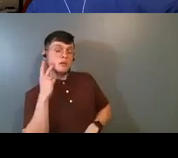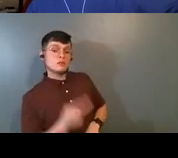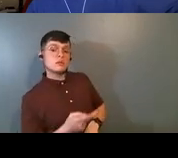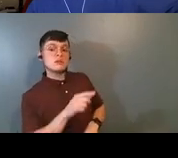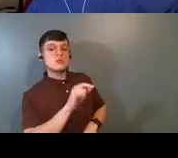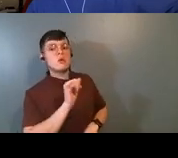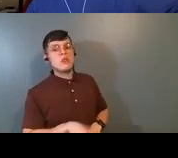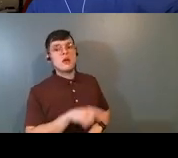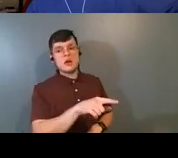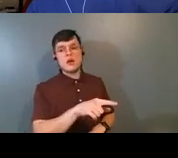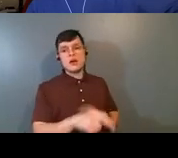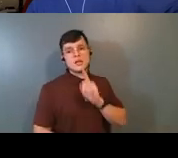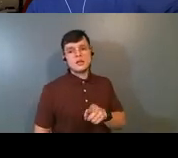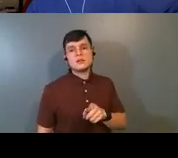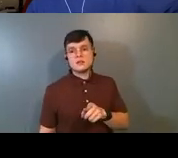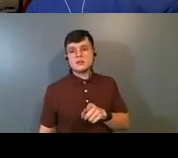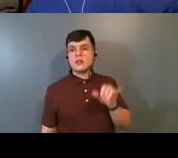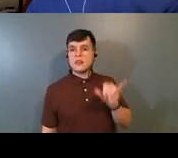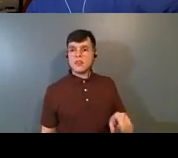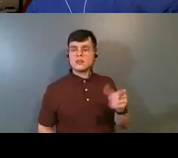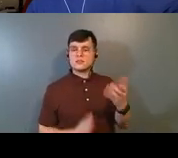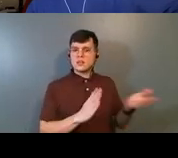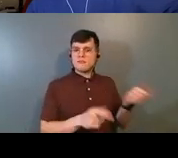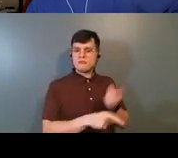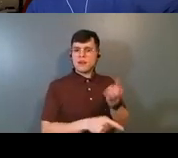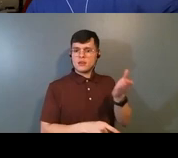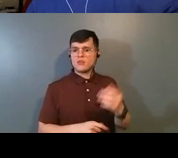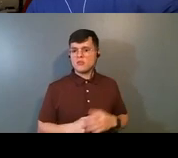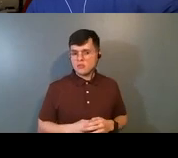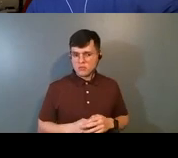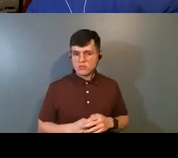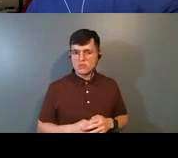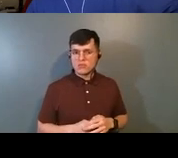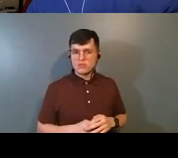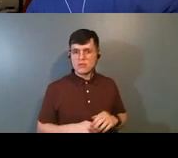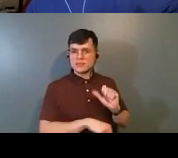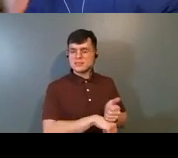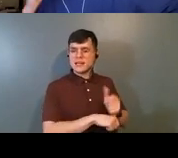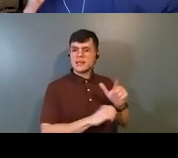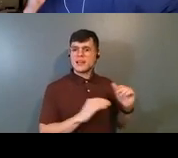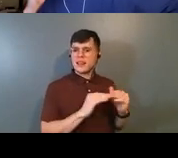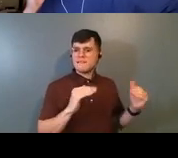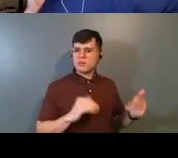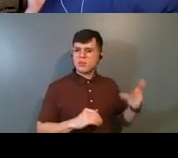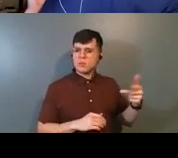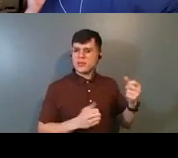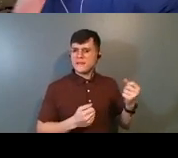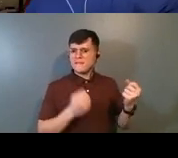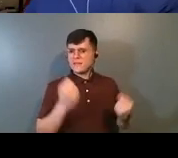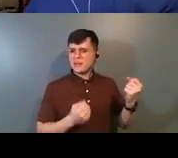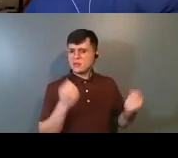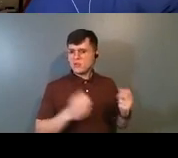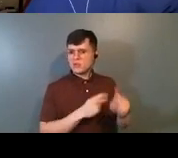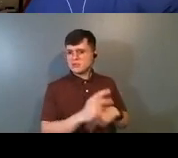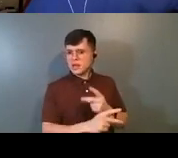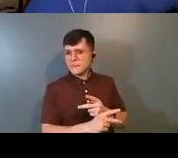a heading level 3 driven. It's this stuff right here. Heading level 3 make. Heading level 3 vehicle type. Yeah.